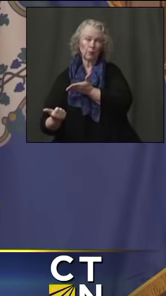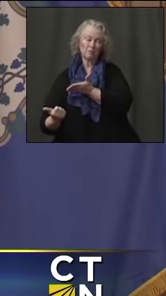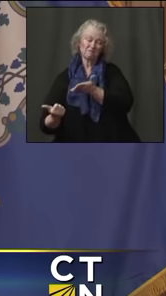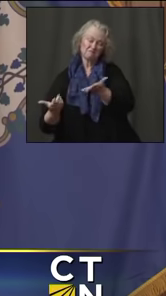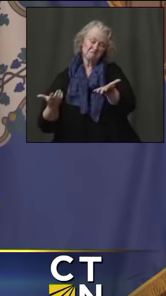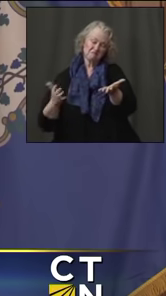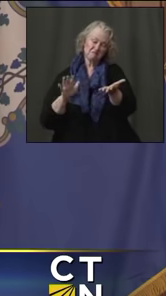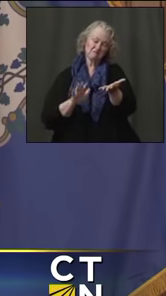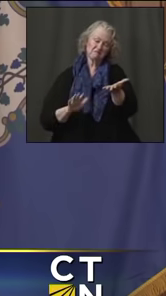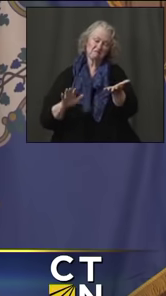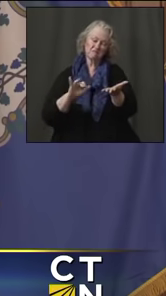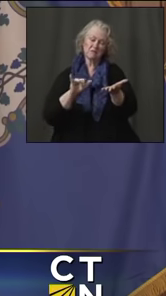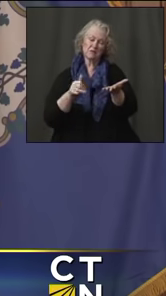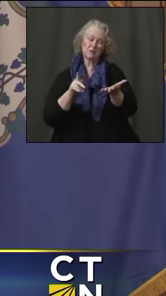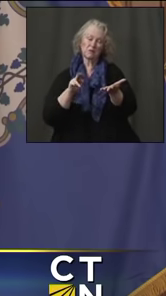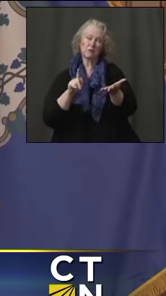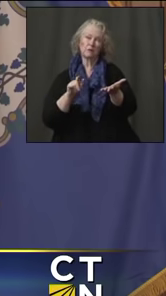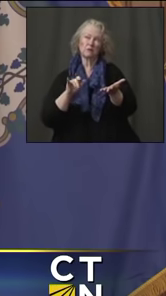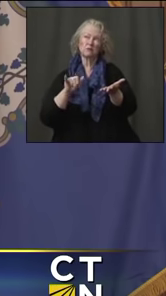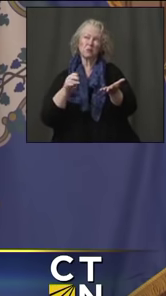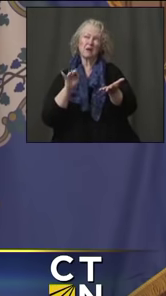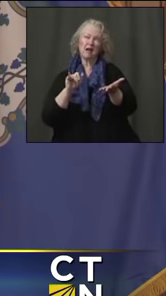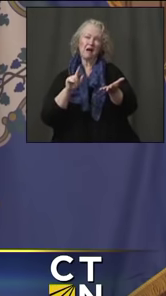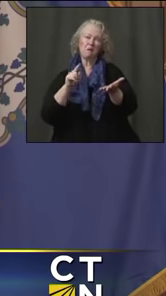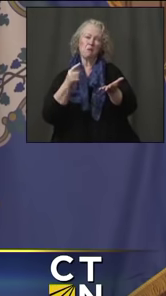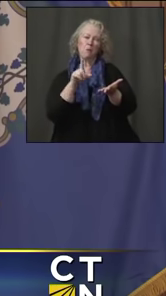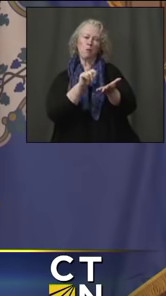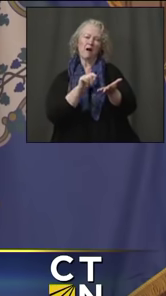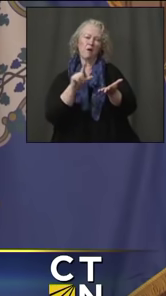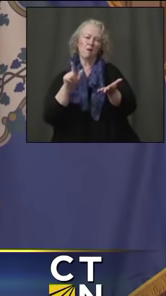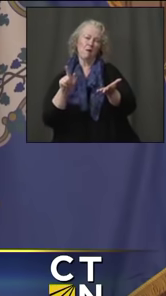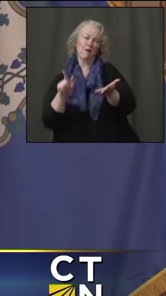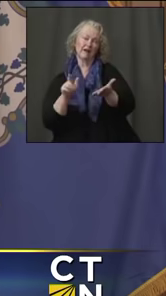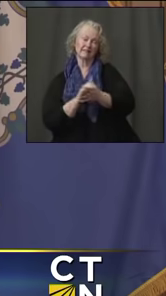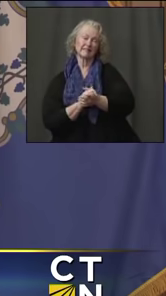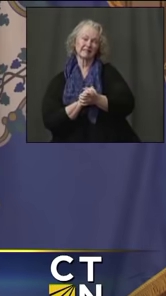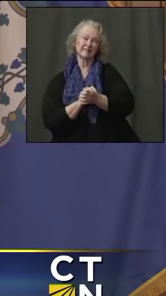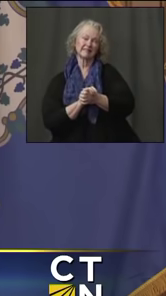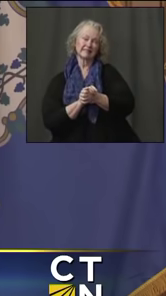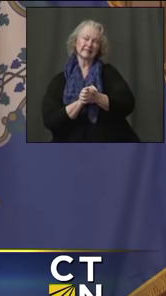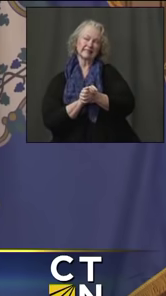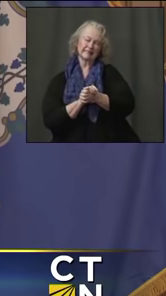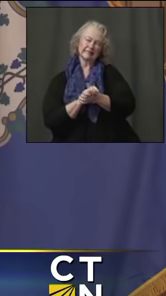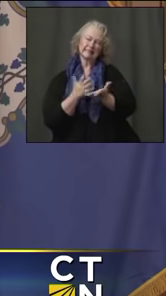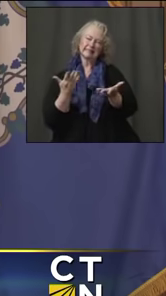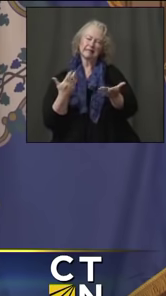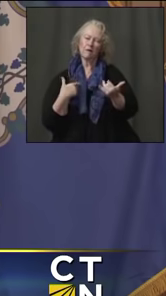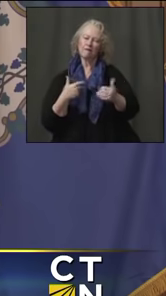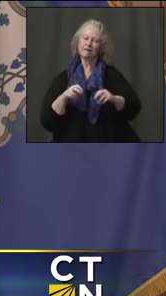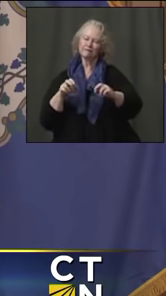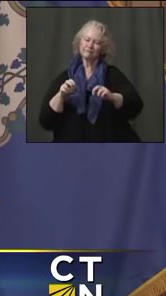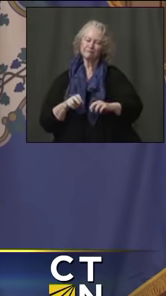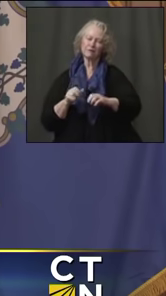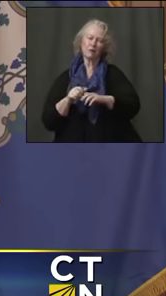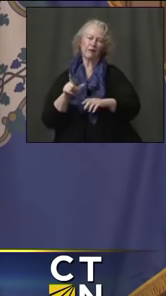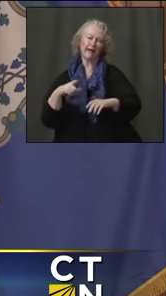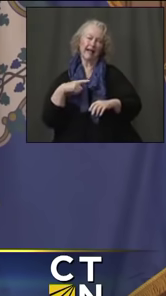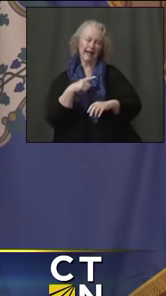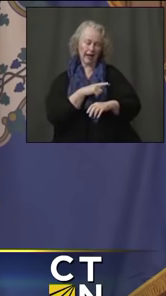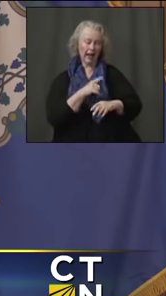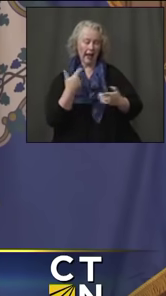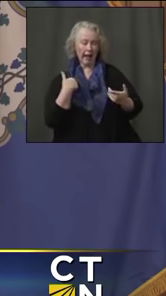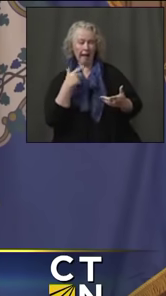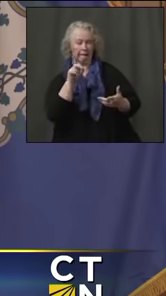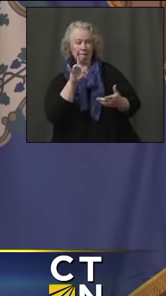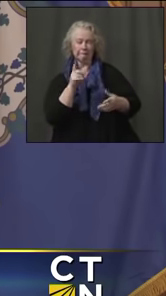by about July 1 of next year. So maybe we can sit down with the legislature. You heard my best ideas on how